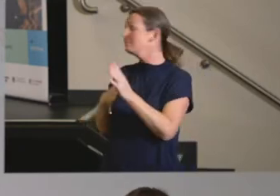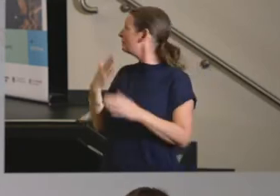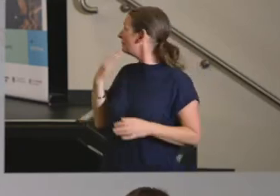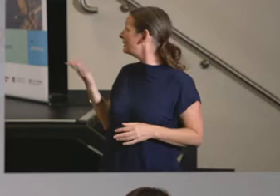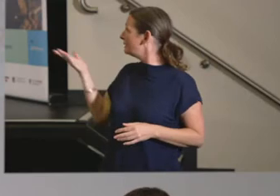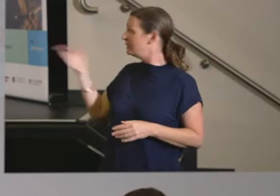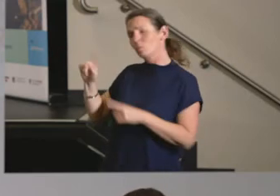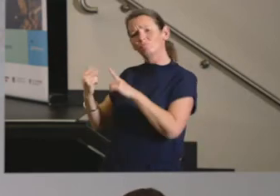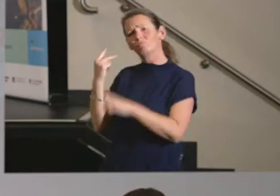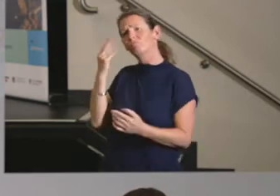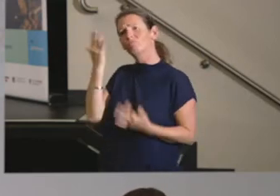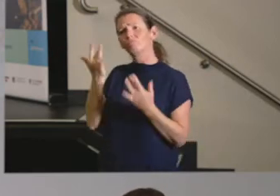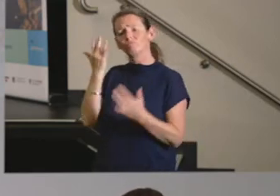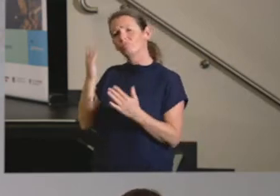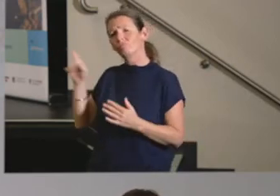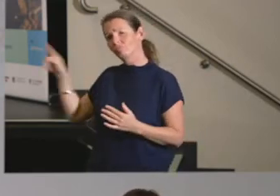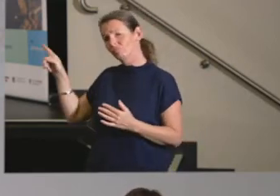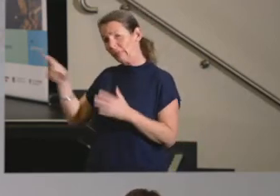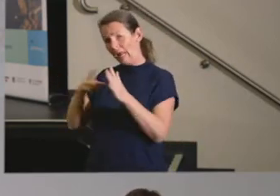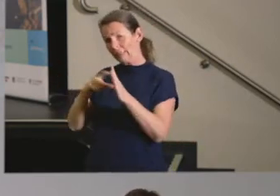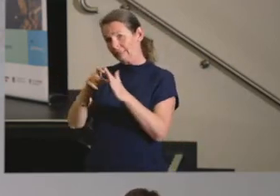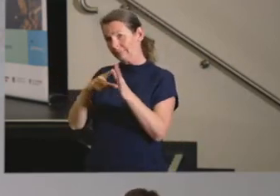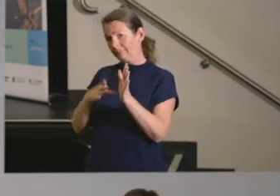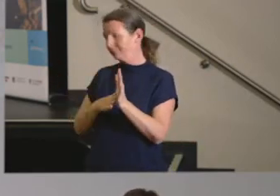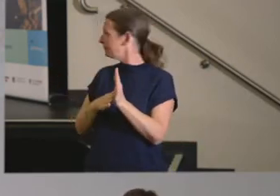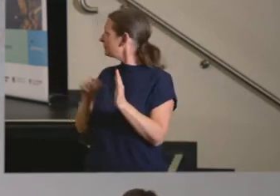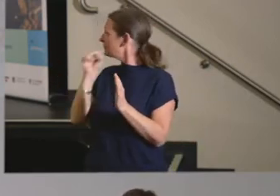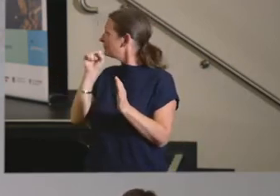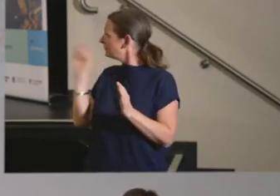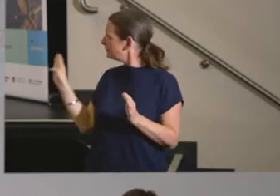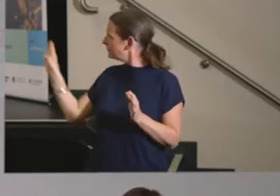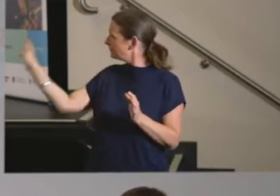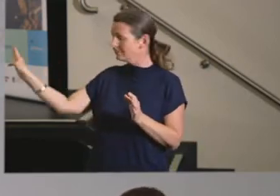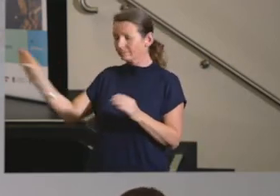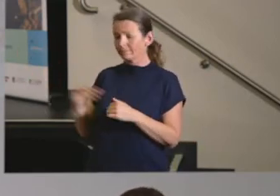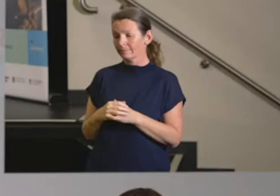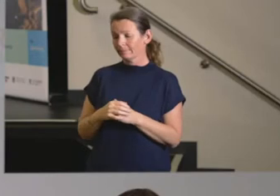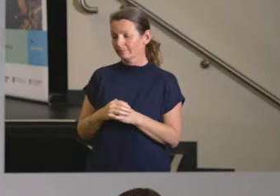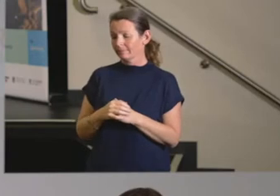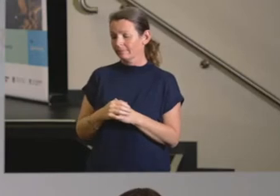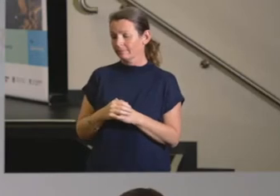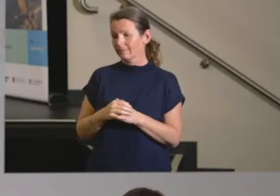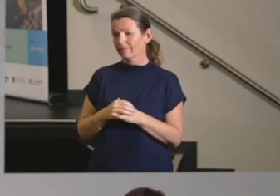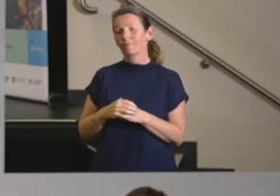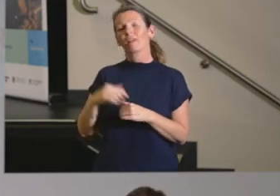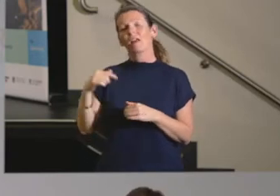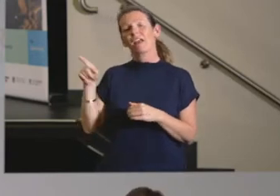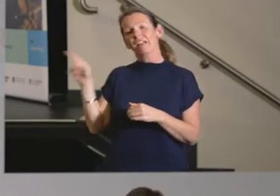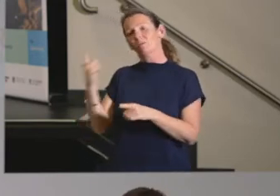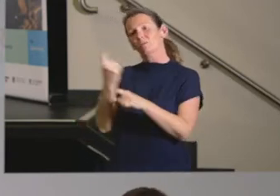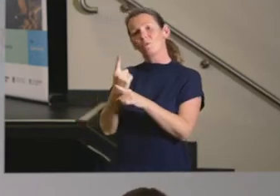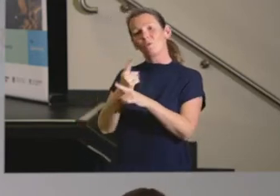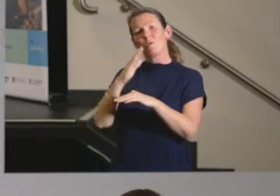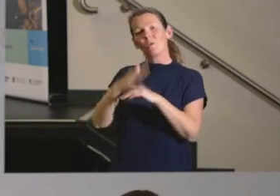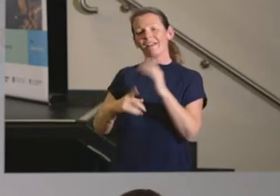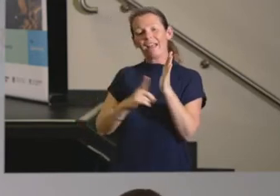within, I think, an also very diverse world of the LGBTI